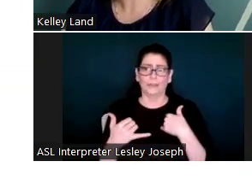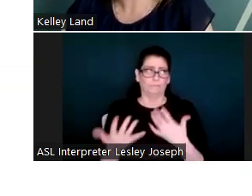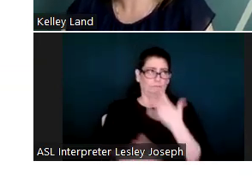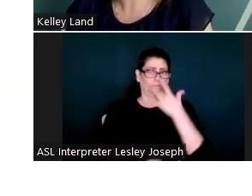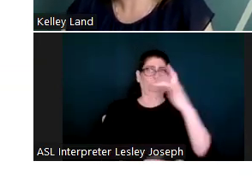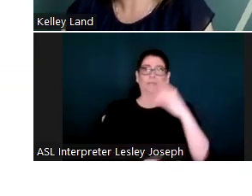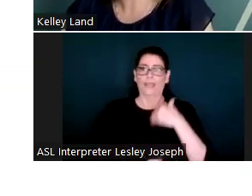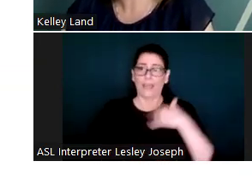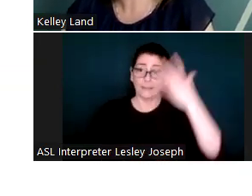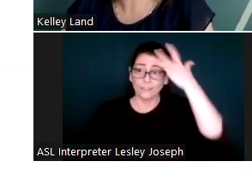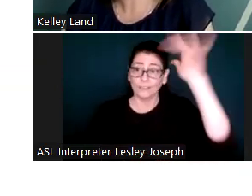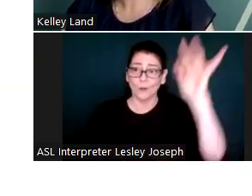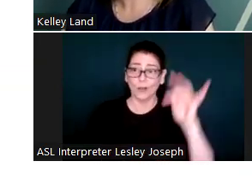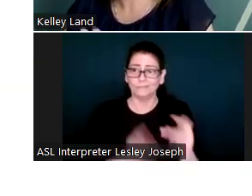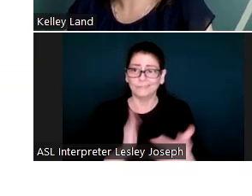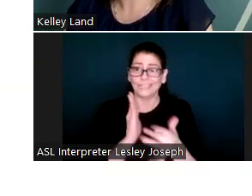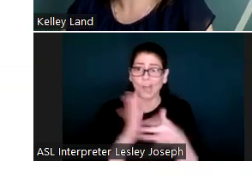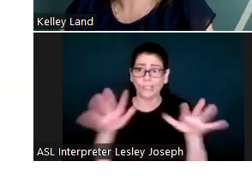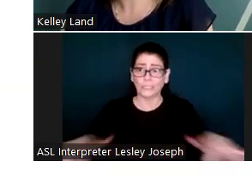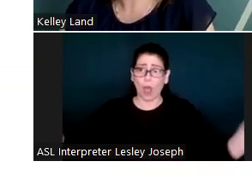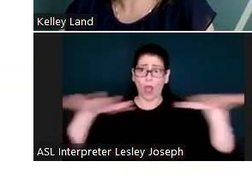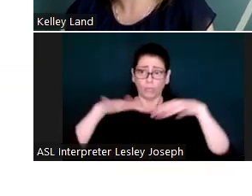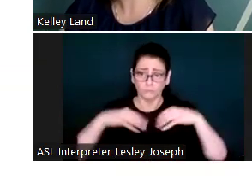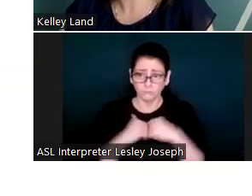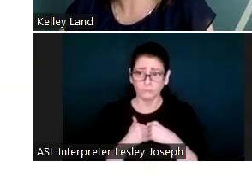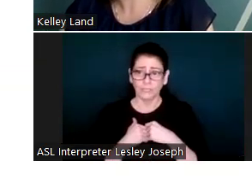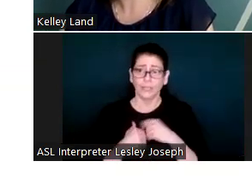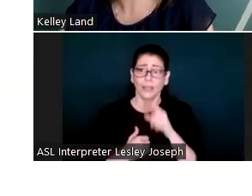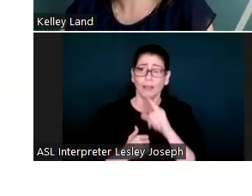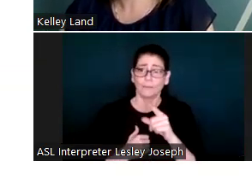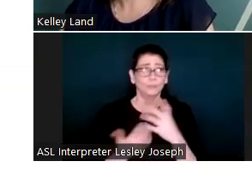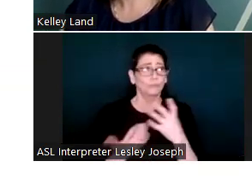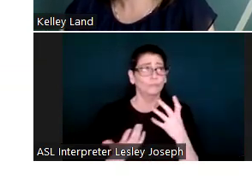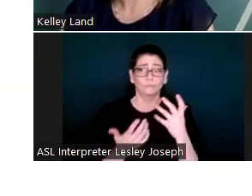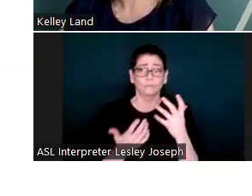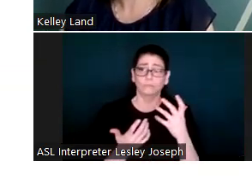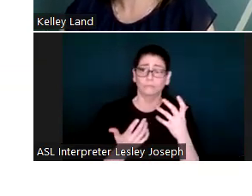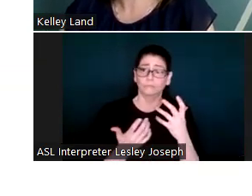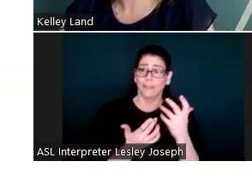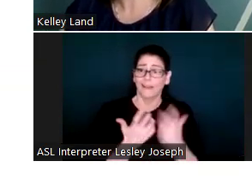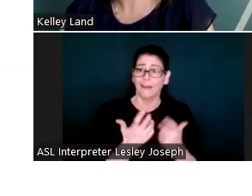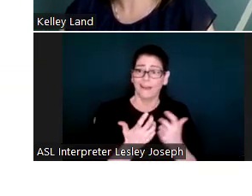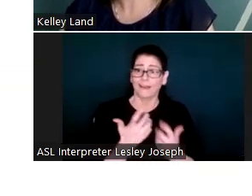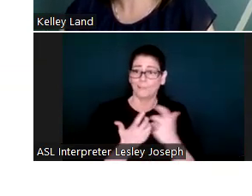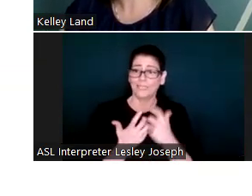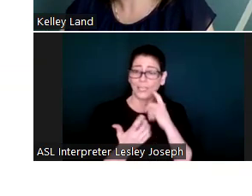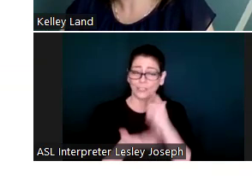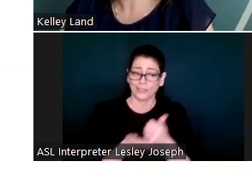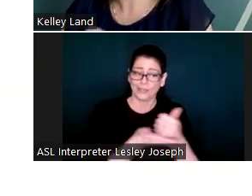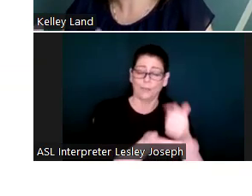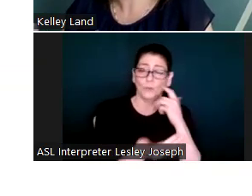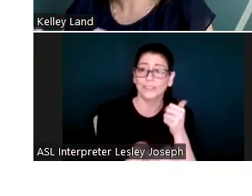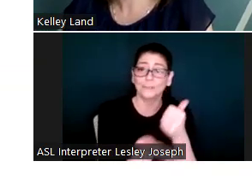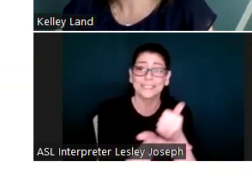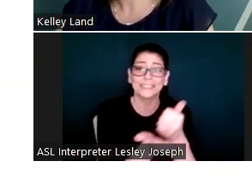smart technology out there that I'm sure that, you know, GN accommodations could help you with some of that assistive technology if that's